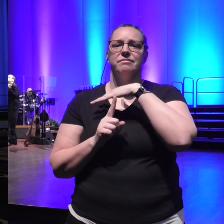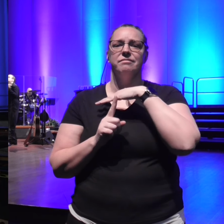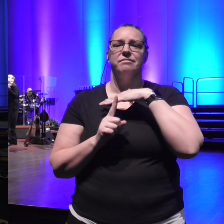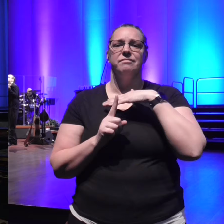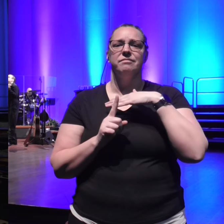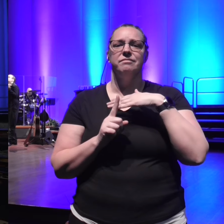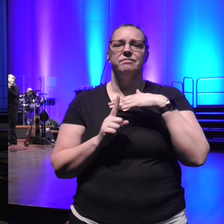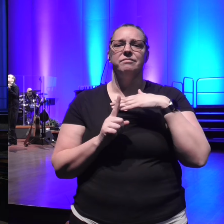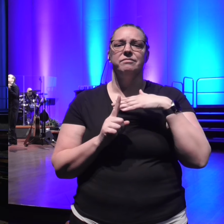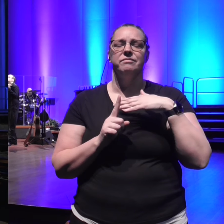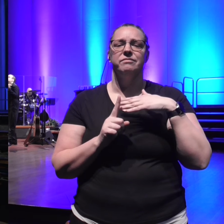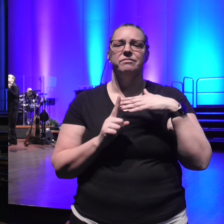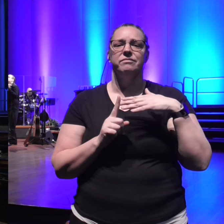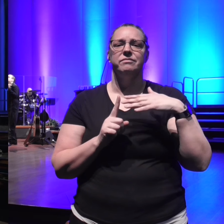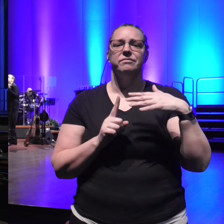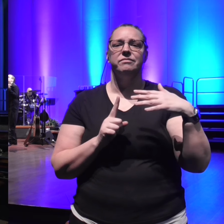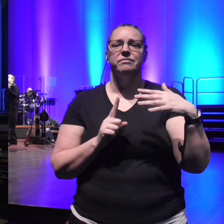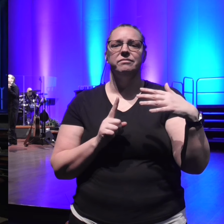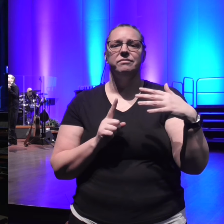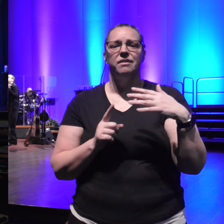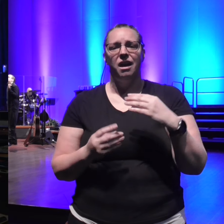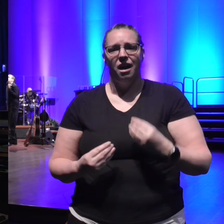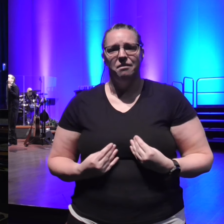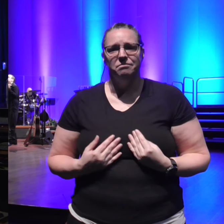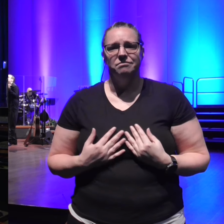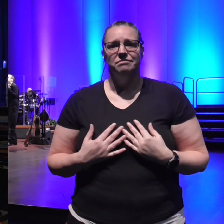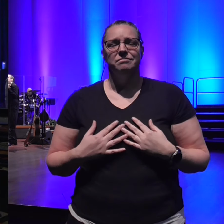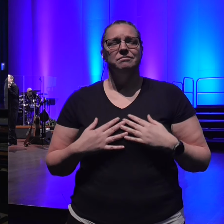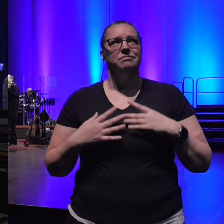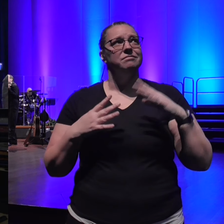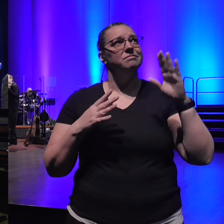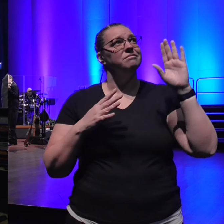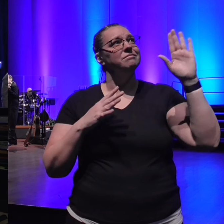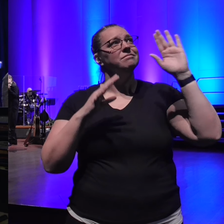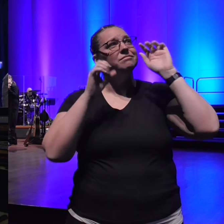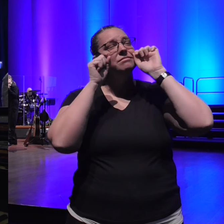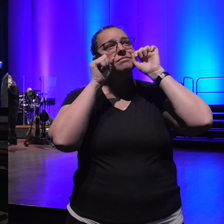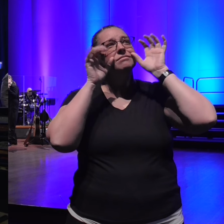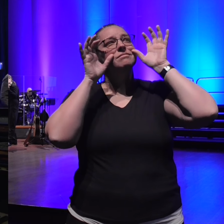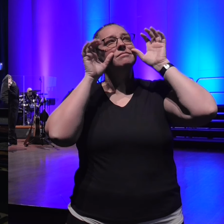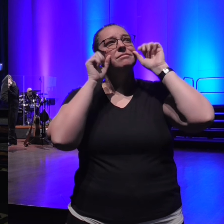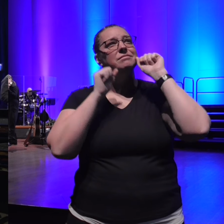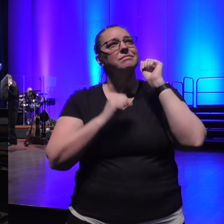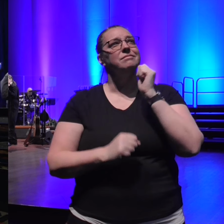and I am touched by amazing grace.